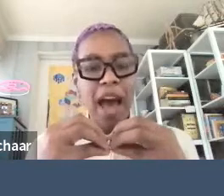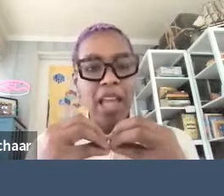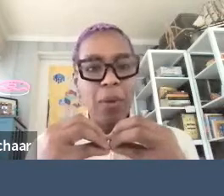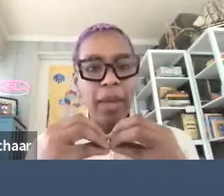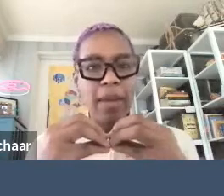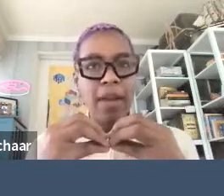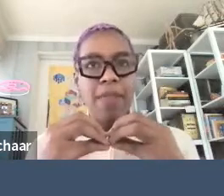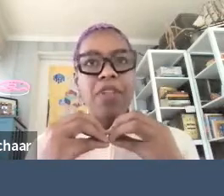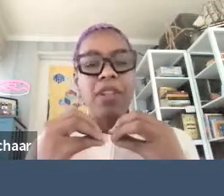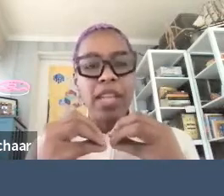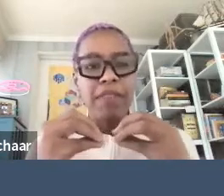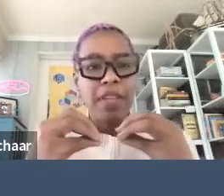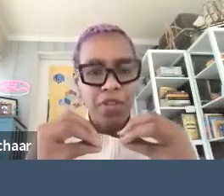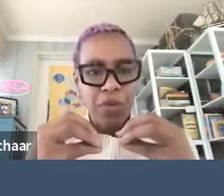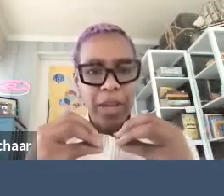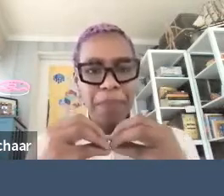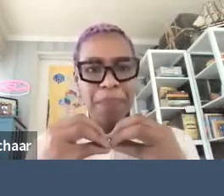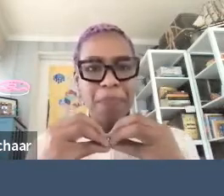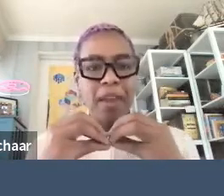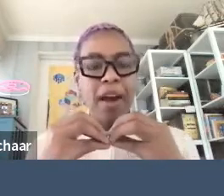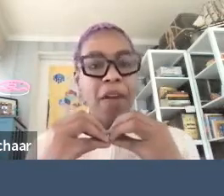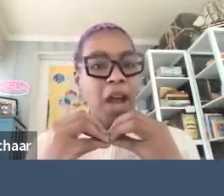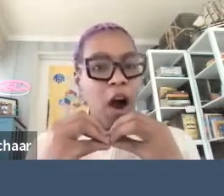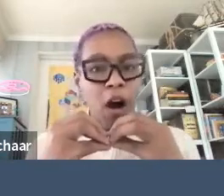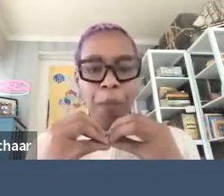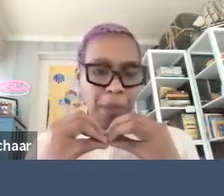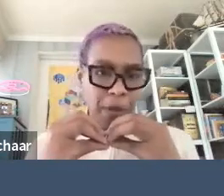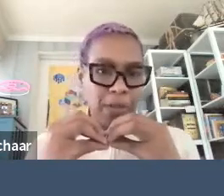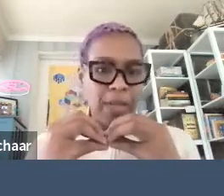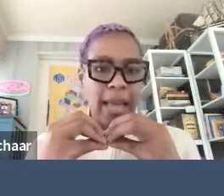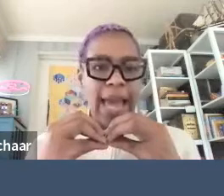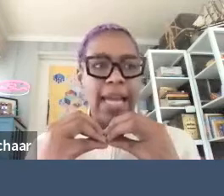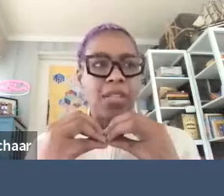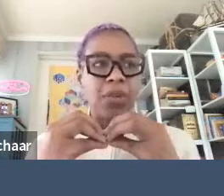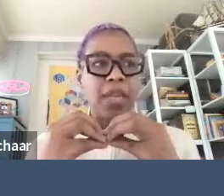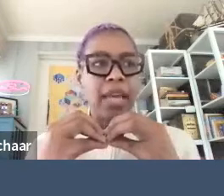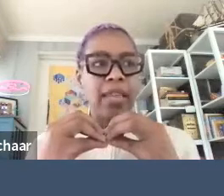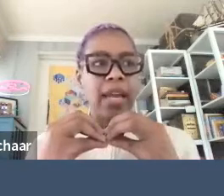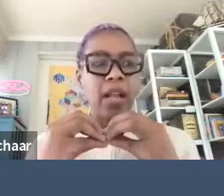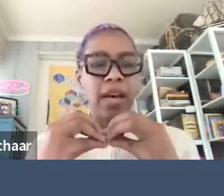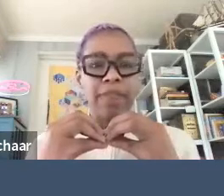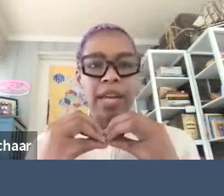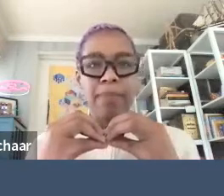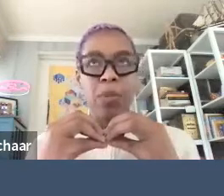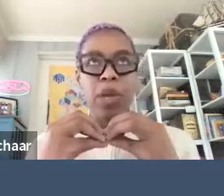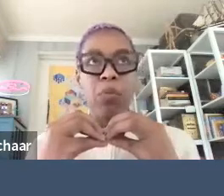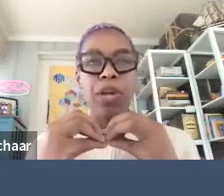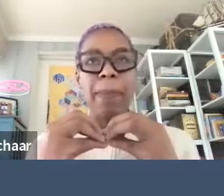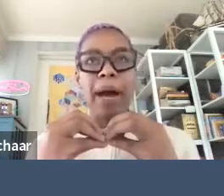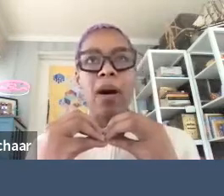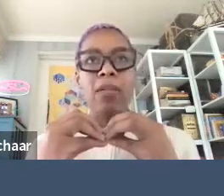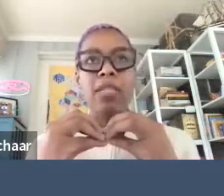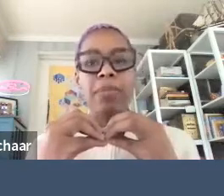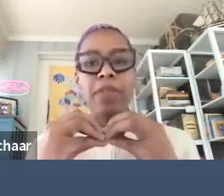be valuing the lived history of all people. And I do think that a lot of times when we